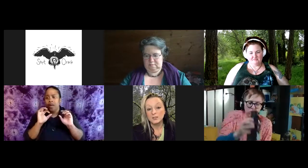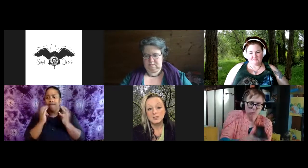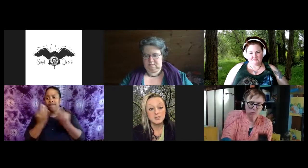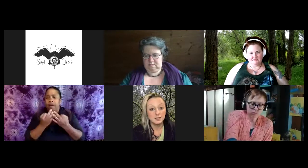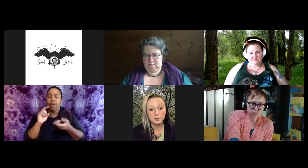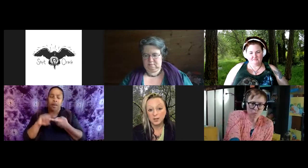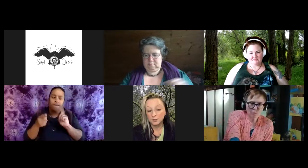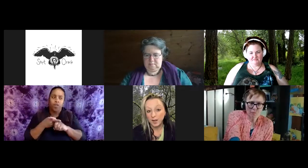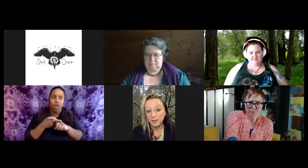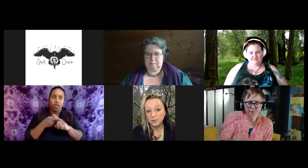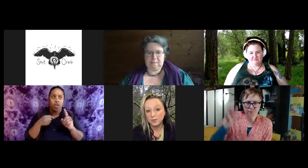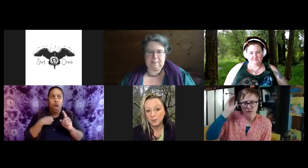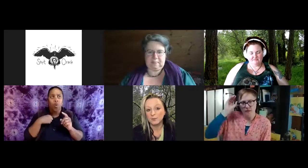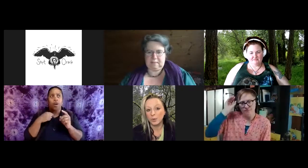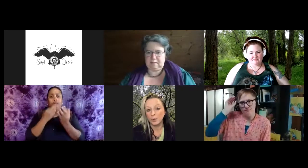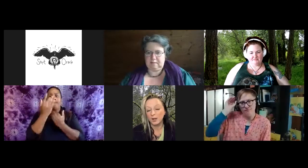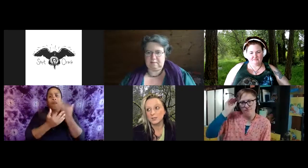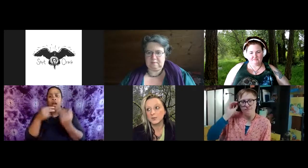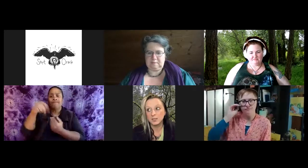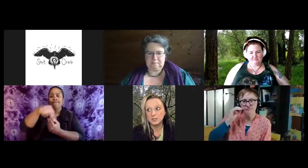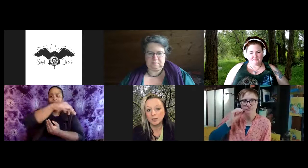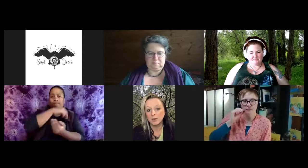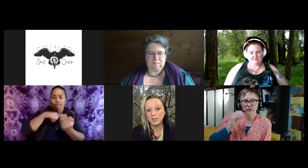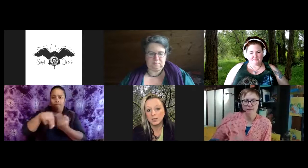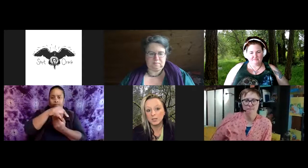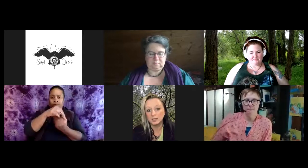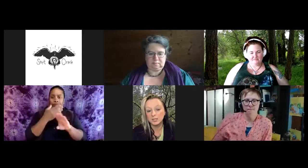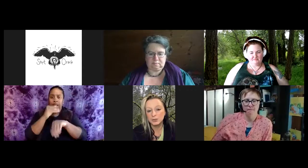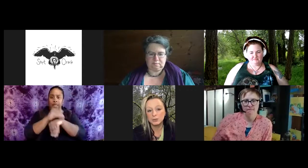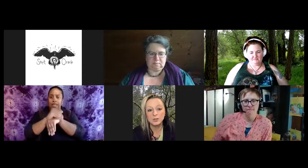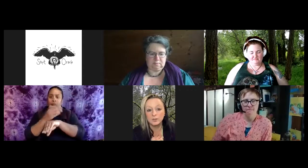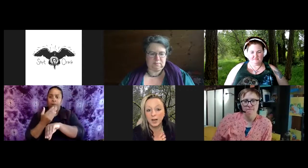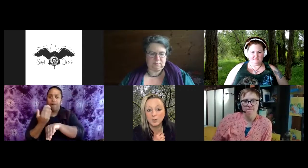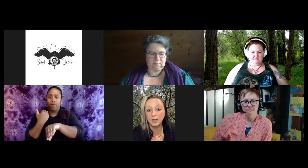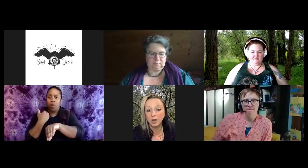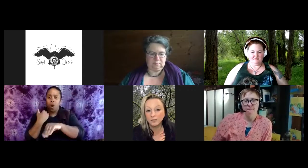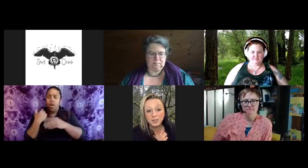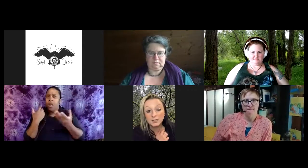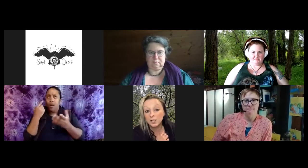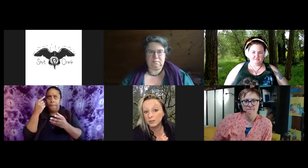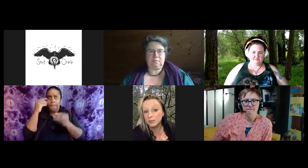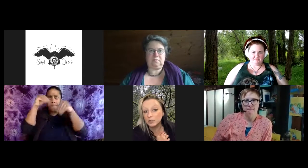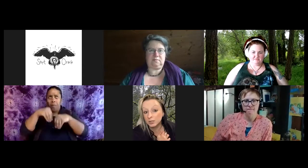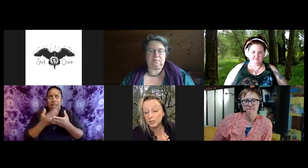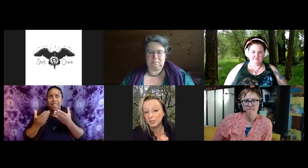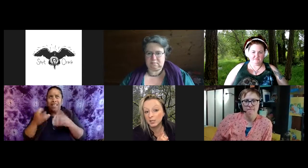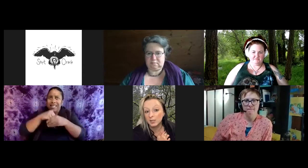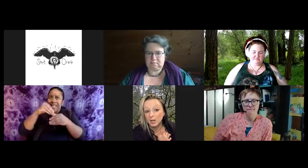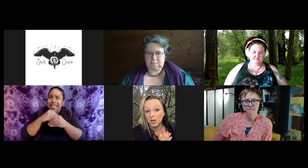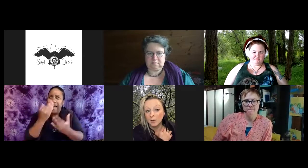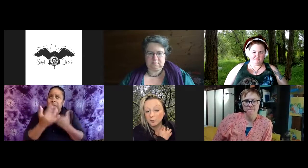I'll dance around the fire the night before. And as far as throwing things into the fire, my offerings are